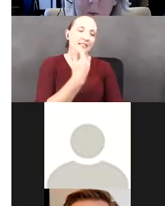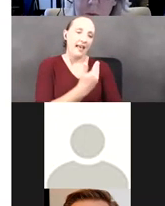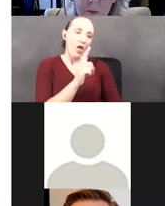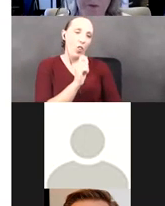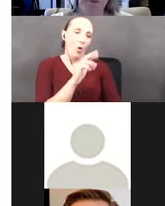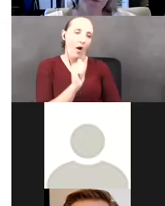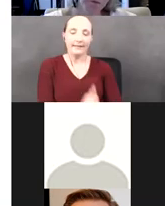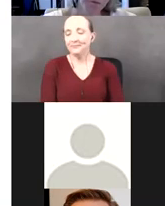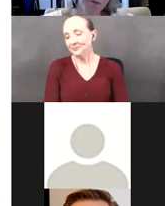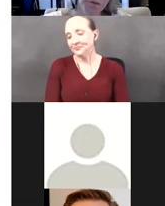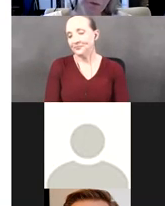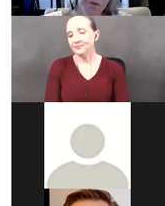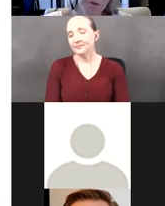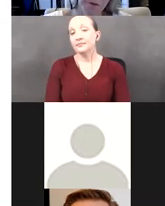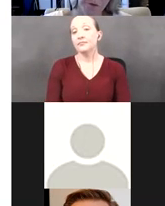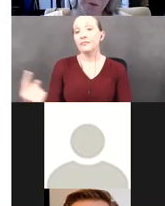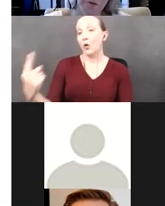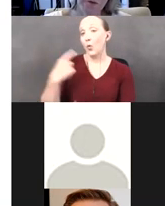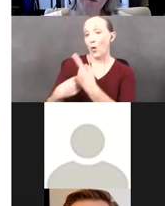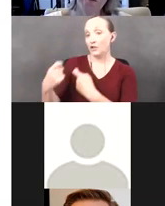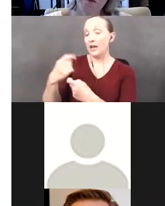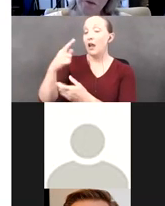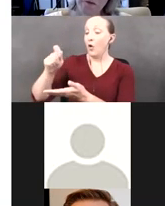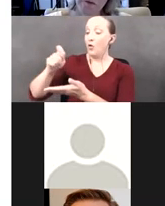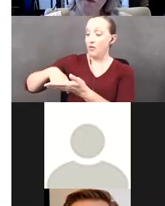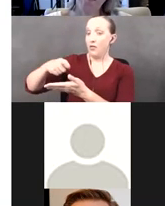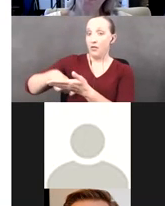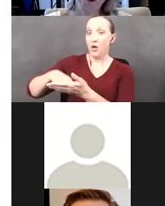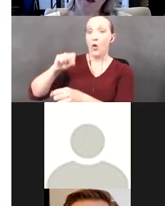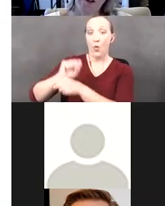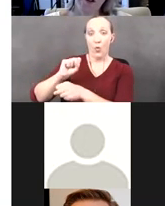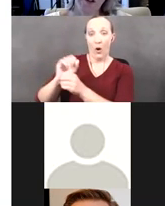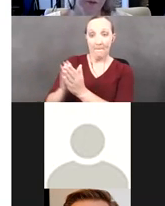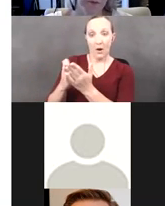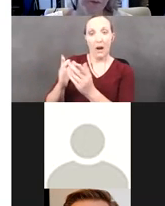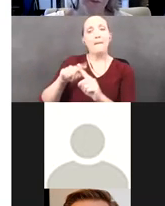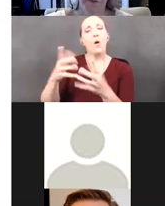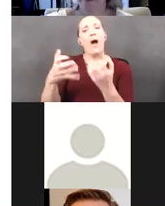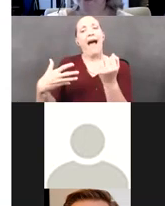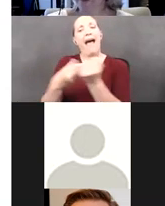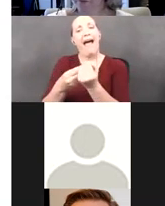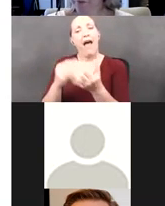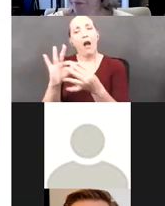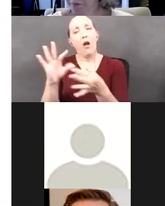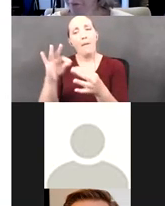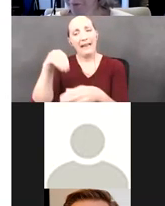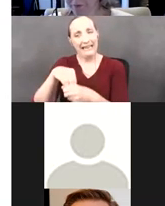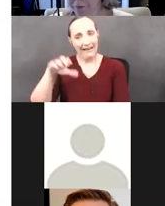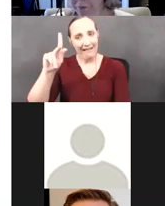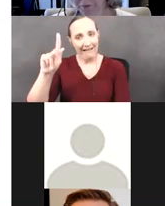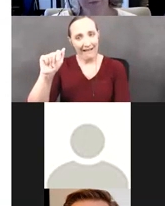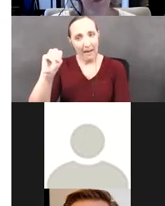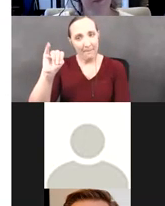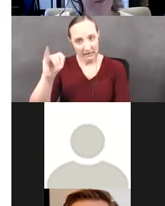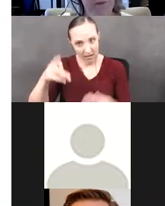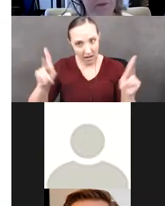question that says, if you do Qué work bueno. in the workbook but Tenemos want to leave una a comment pregunta. in Kami, Si can you do hace el that? trabajo en el libro, pero quiere dejar un comentario en Kami,